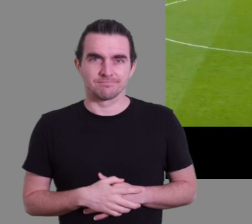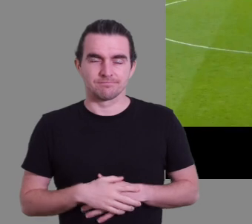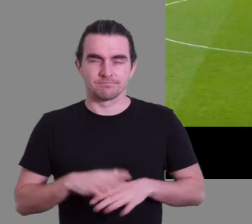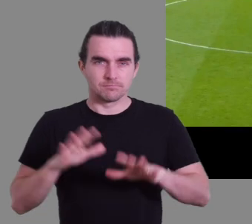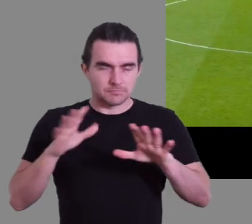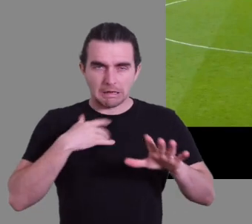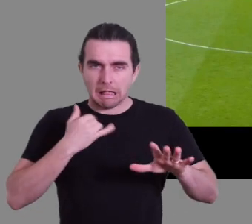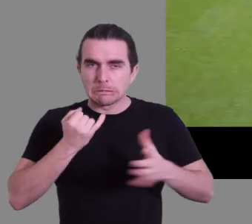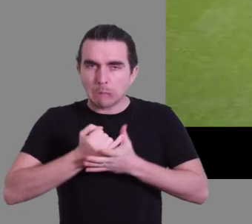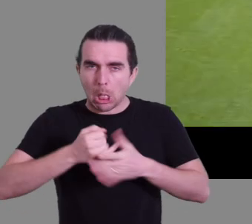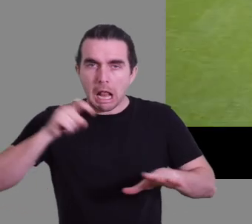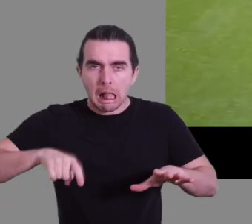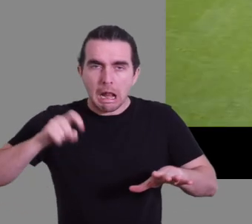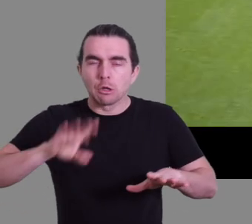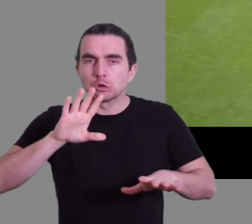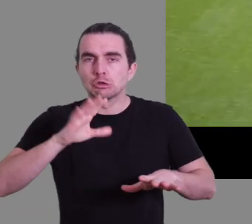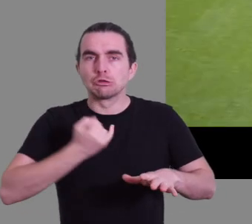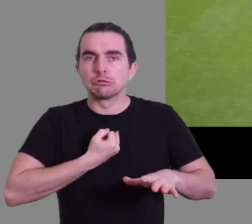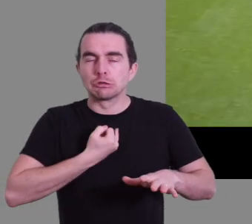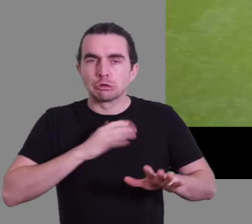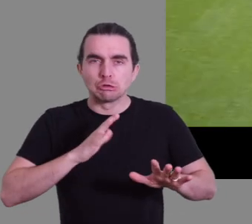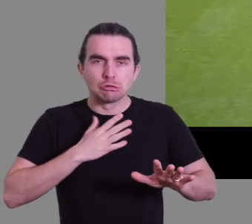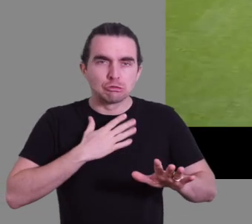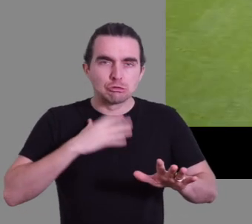Here's a clip here. Oh, sorry.